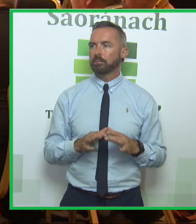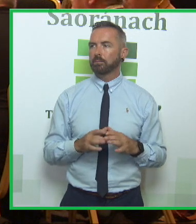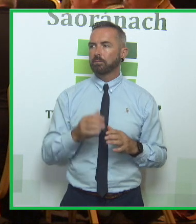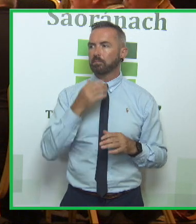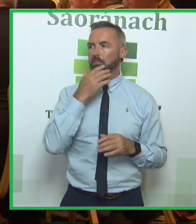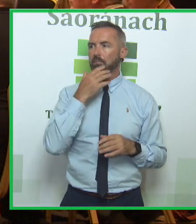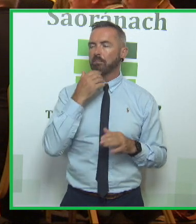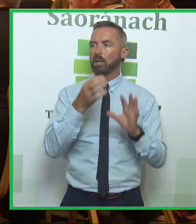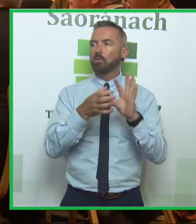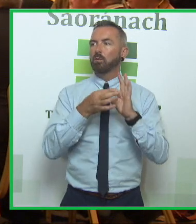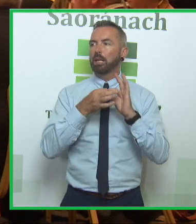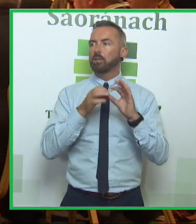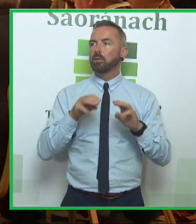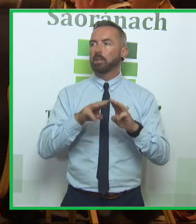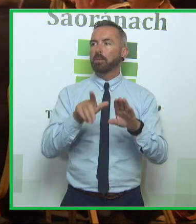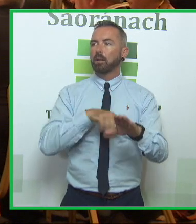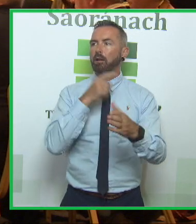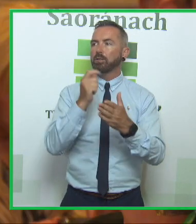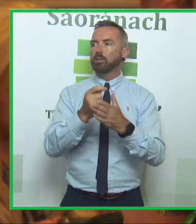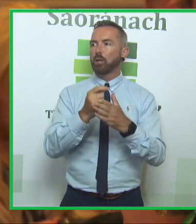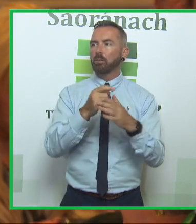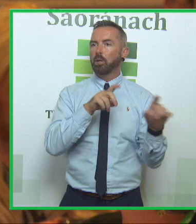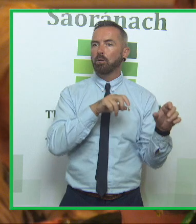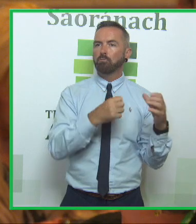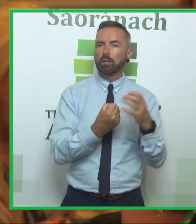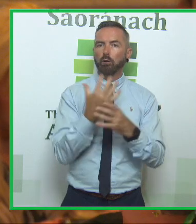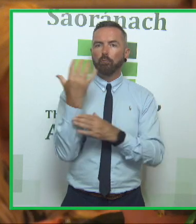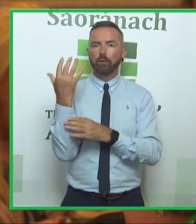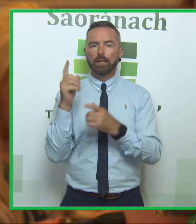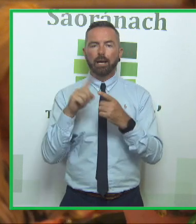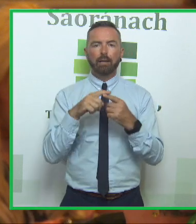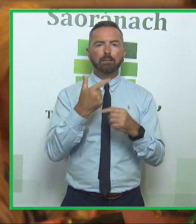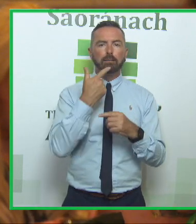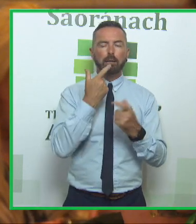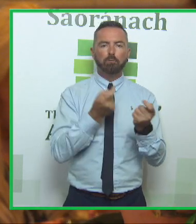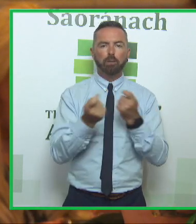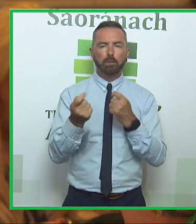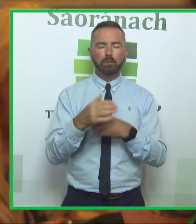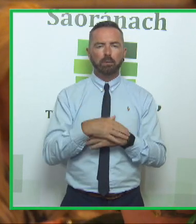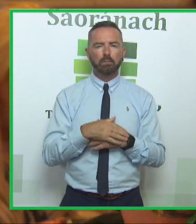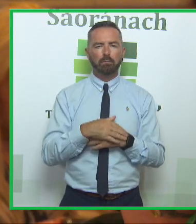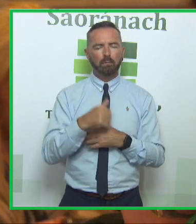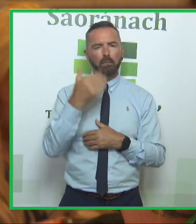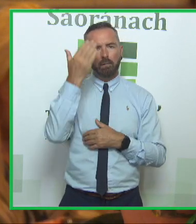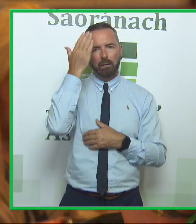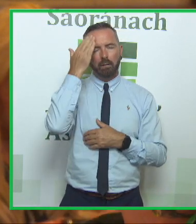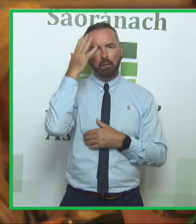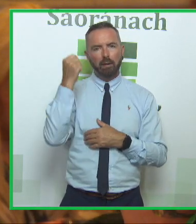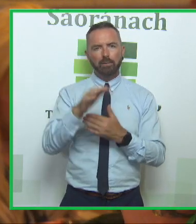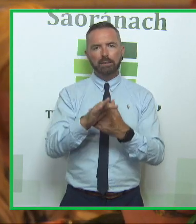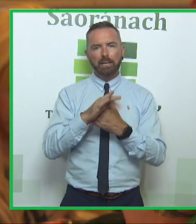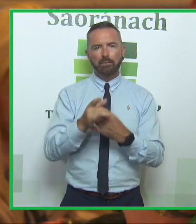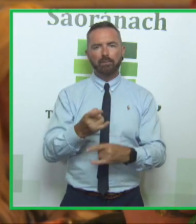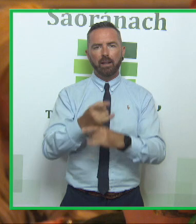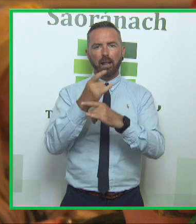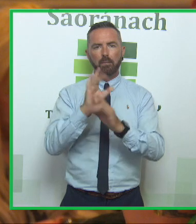In relation to people's long-term recovery and secondary treatments, noting we say self-help groups and recovery